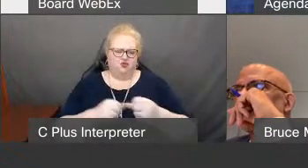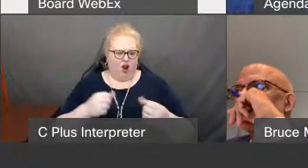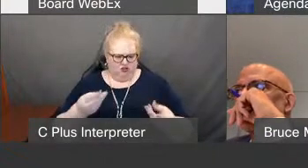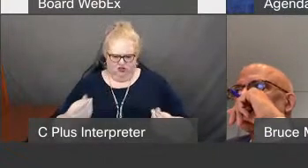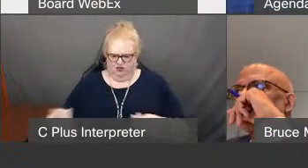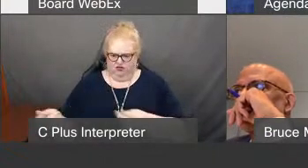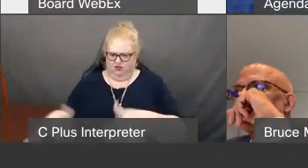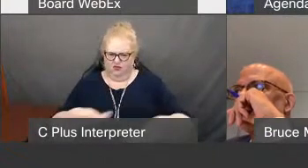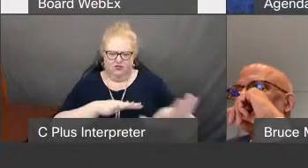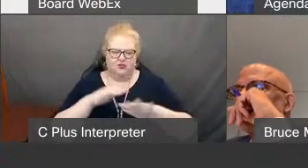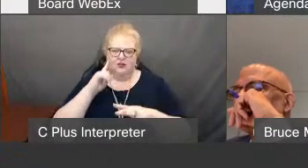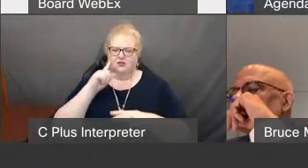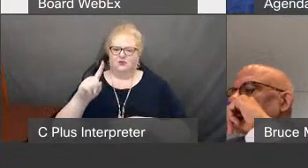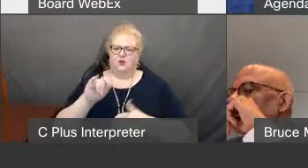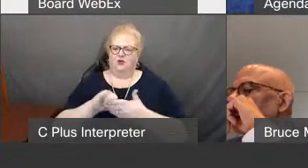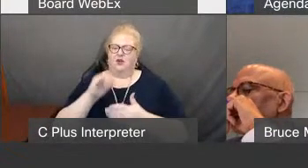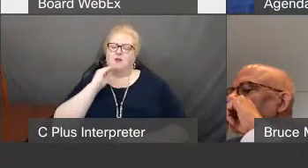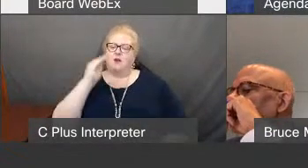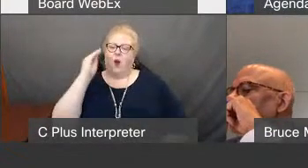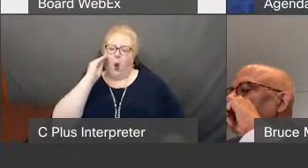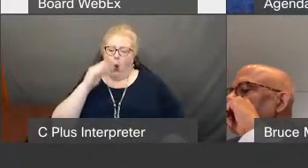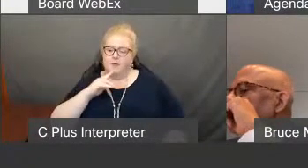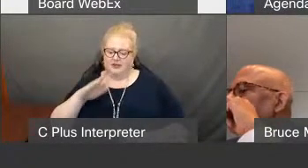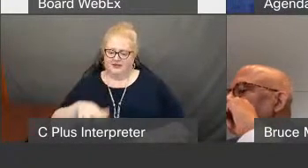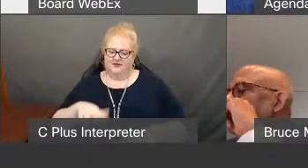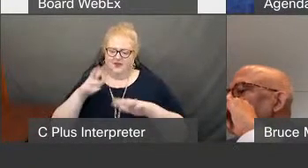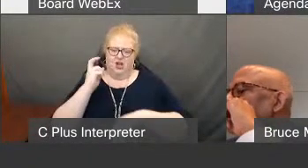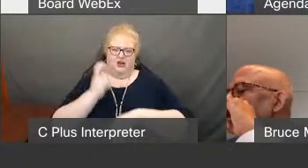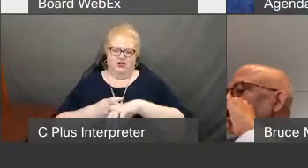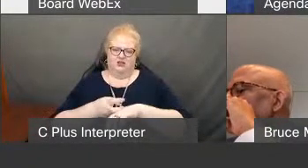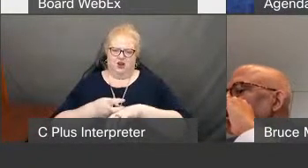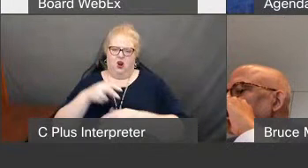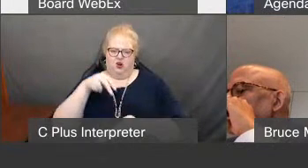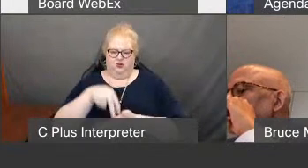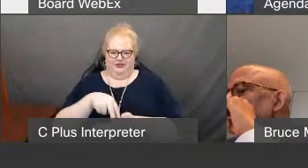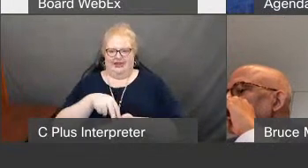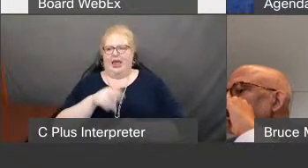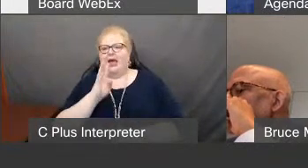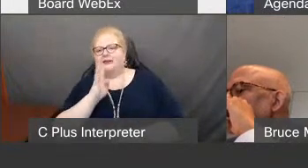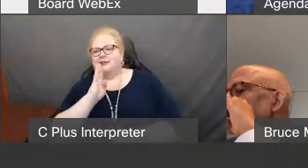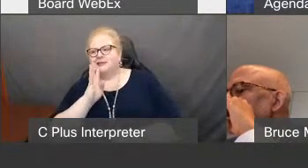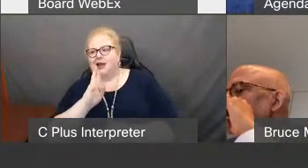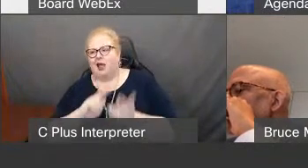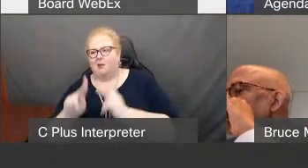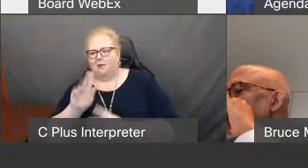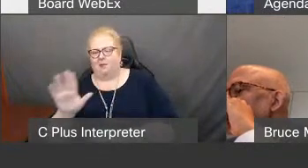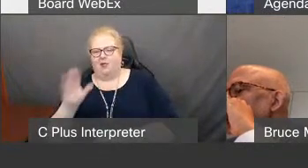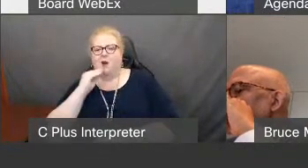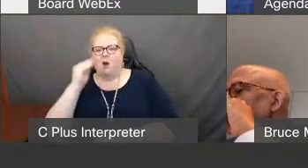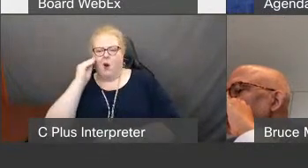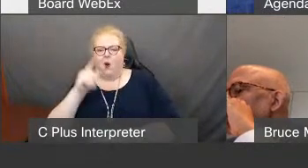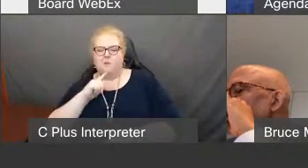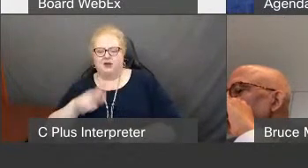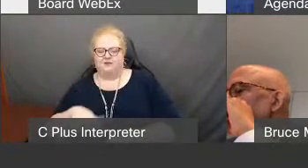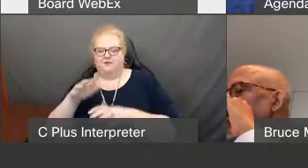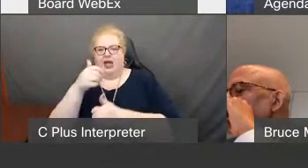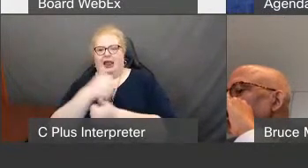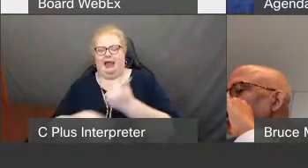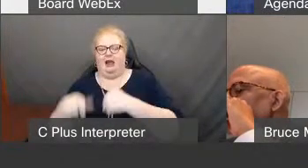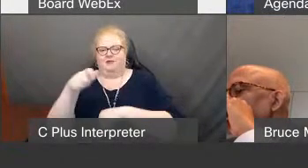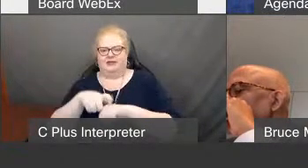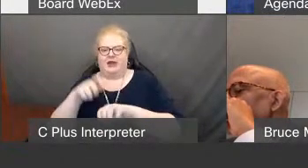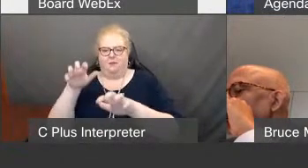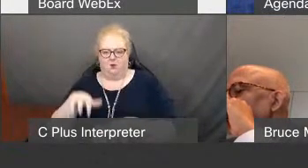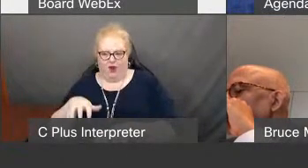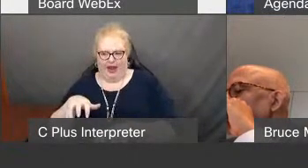are flooding, and it's really hard to stand there and talk to people that's homes are flooding every time it rains now, and you want a